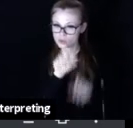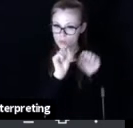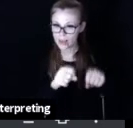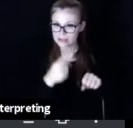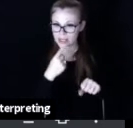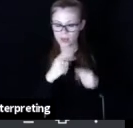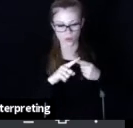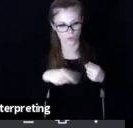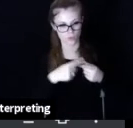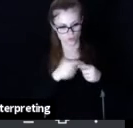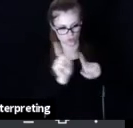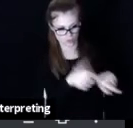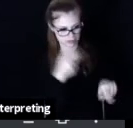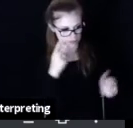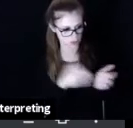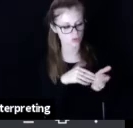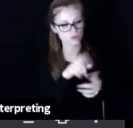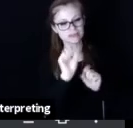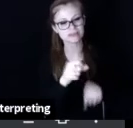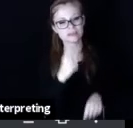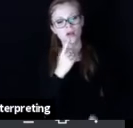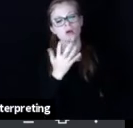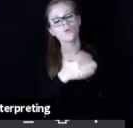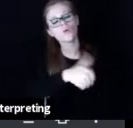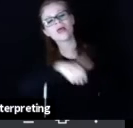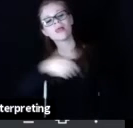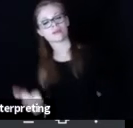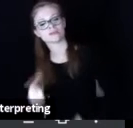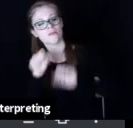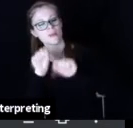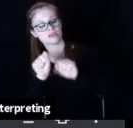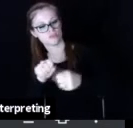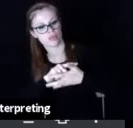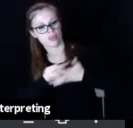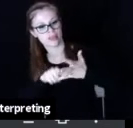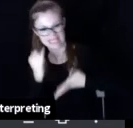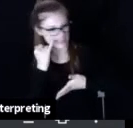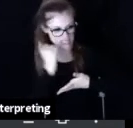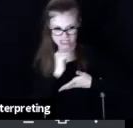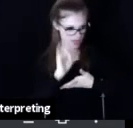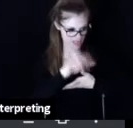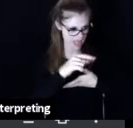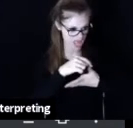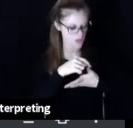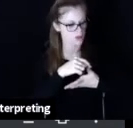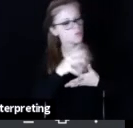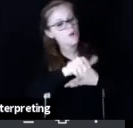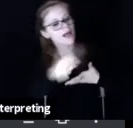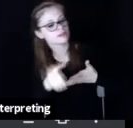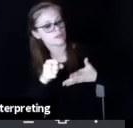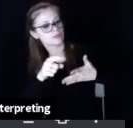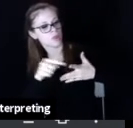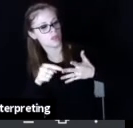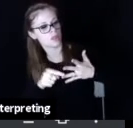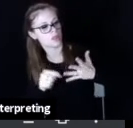when you're going to see a doctor is, what else could it be? If it's not this, what else could it be? Now, most of the time